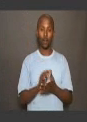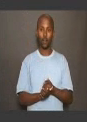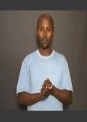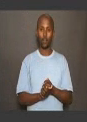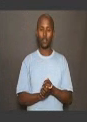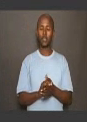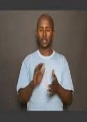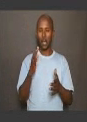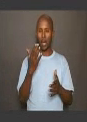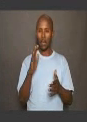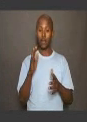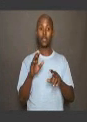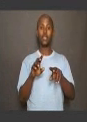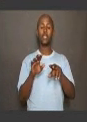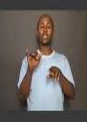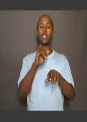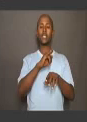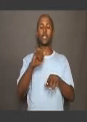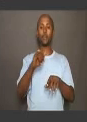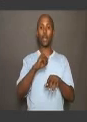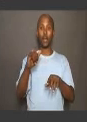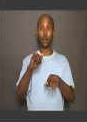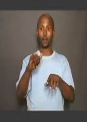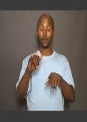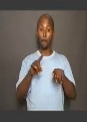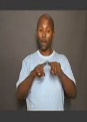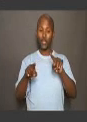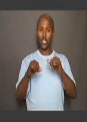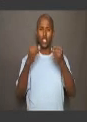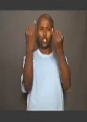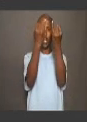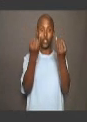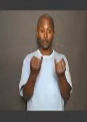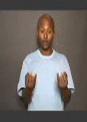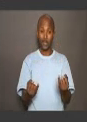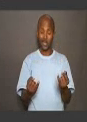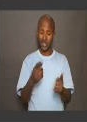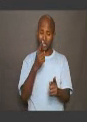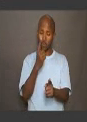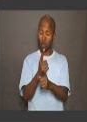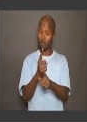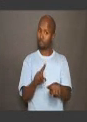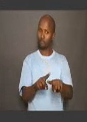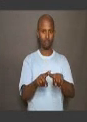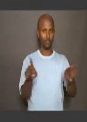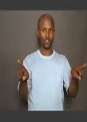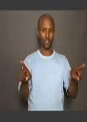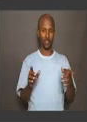They are similar in appearance, but their shapes are actually quite